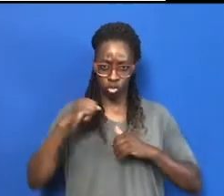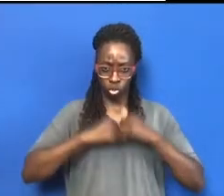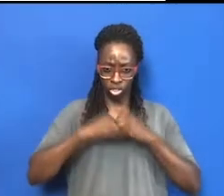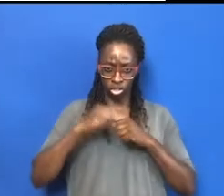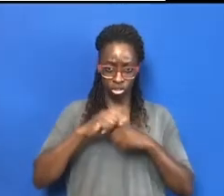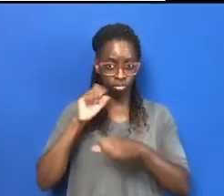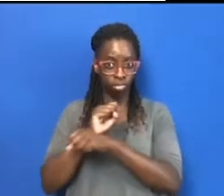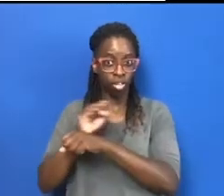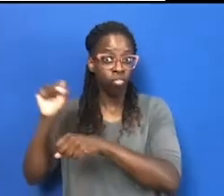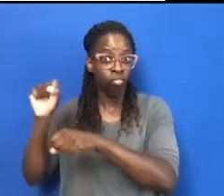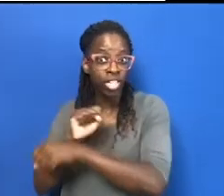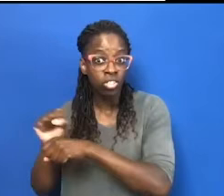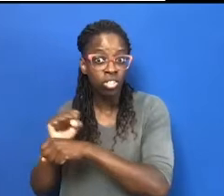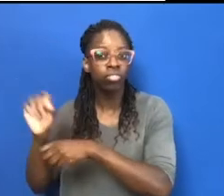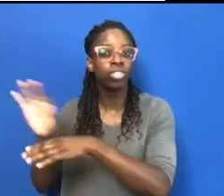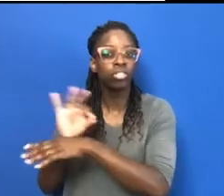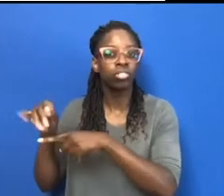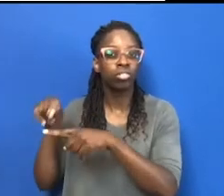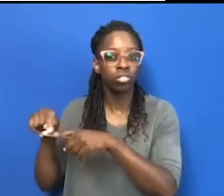second bucket.